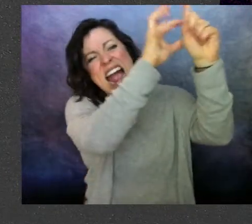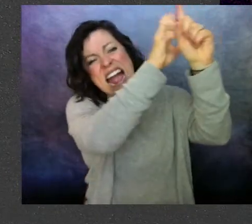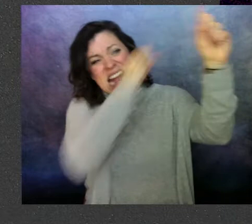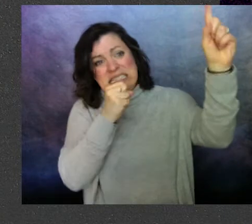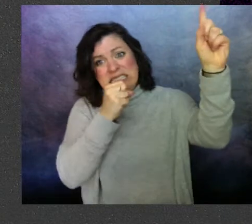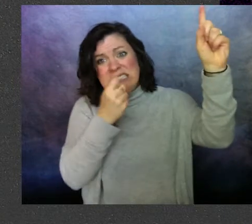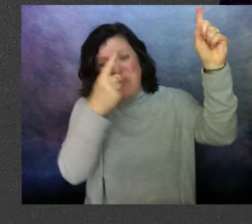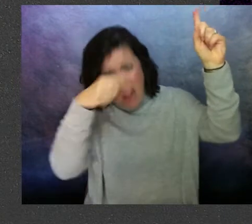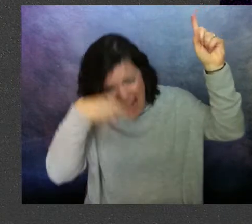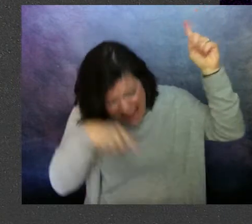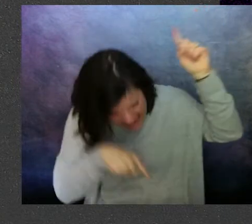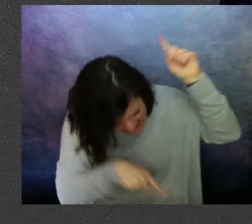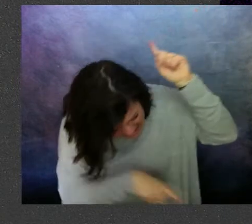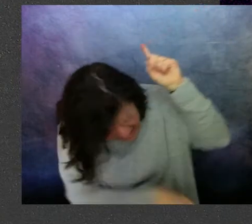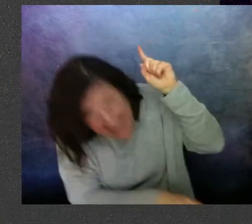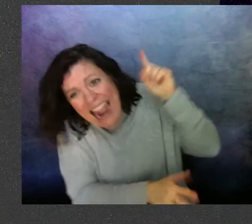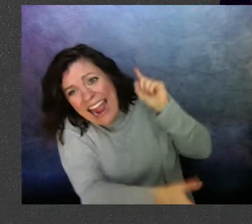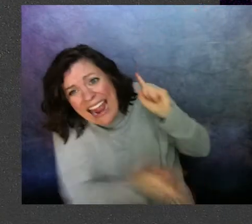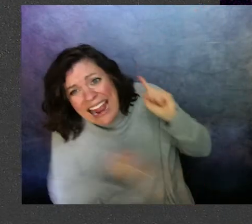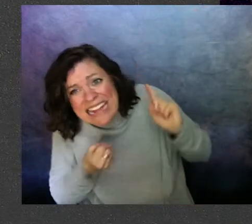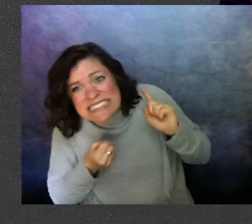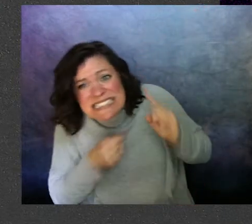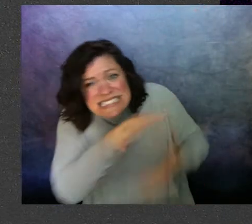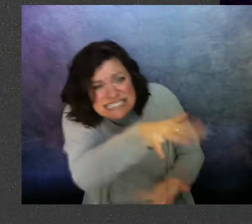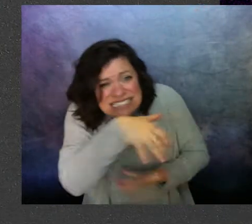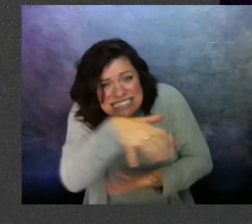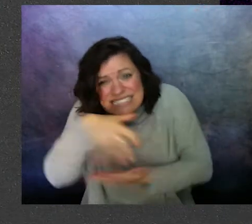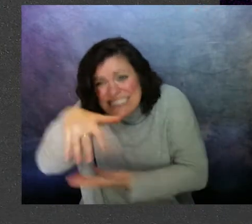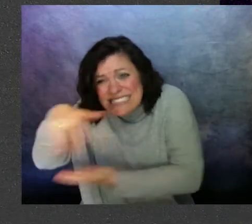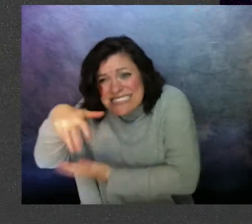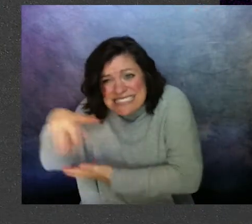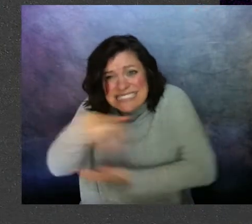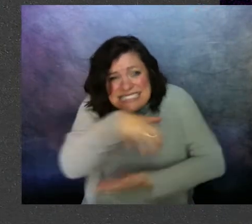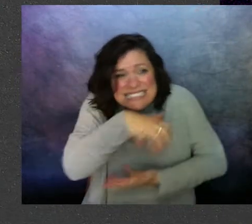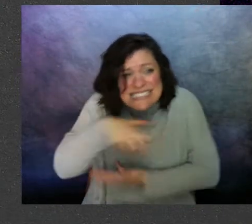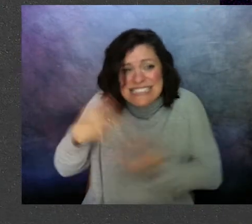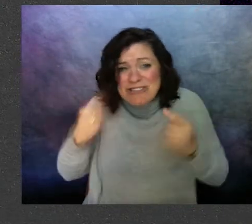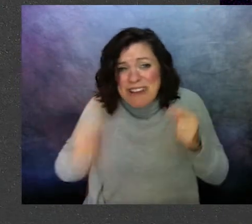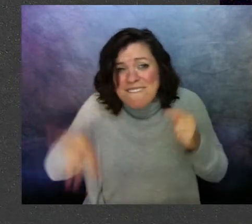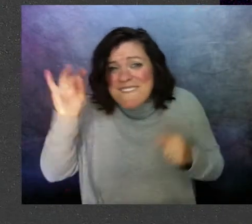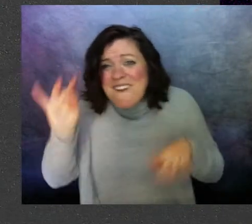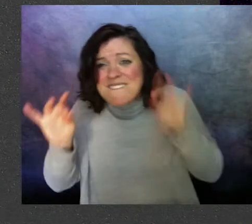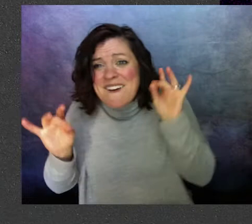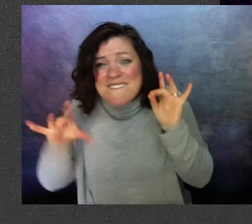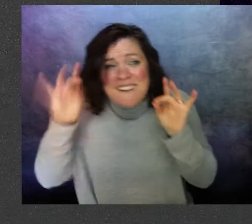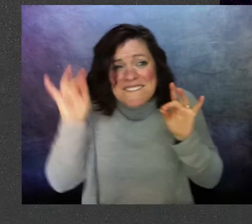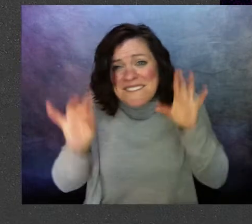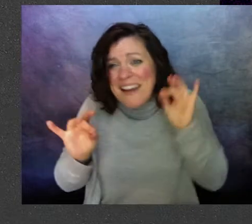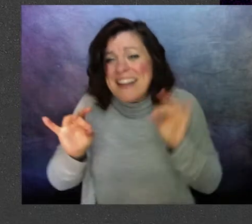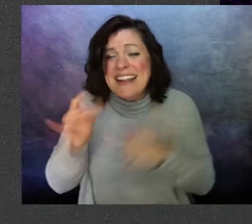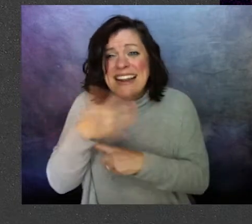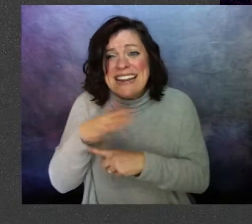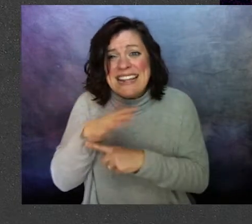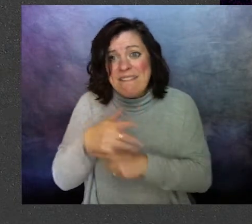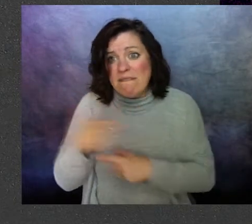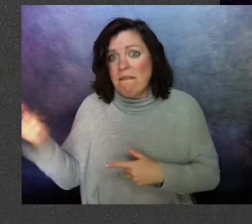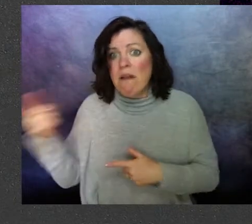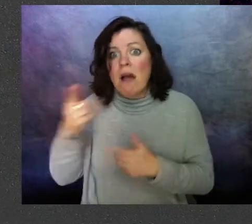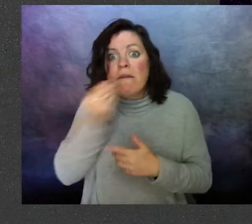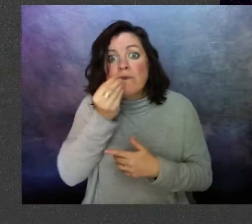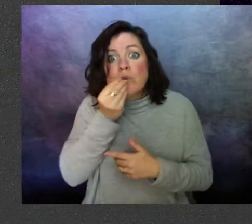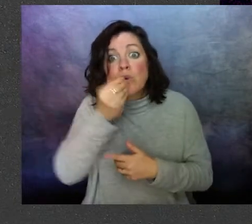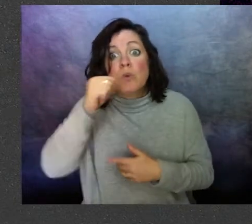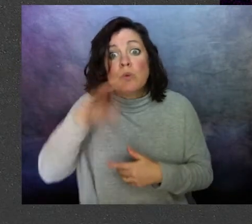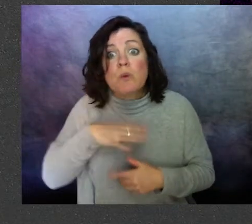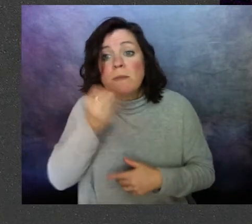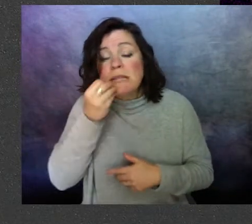truck. Cleo and Clifford found a leaf on a swing in the playground. They found a leaf on some French fries. Clifford